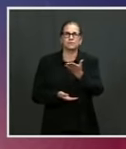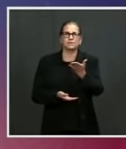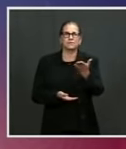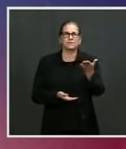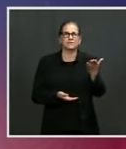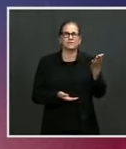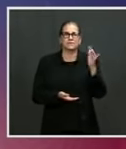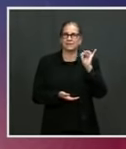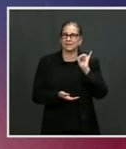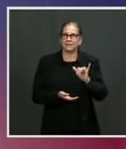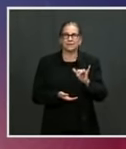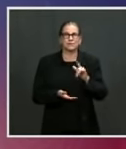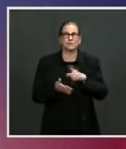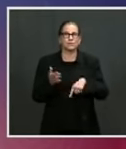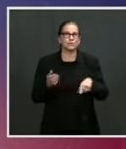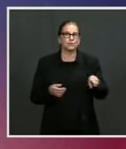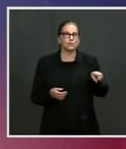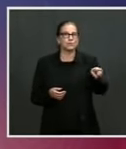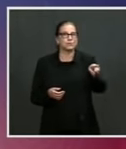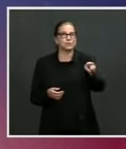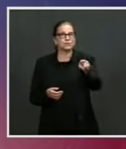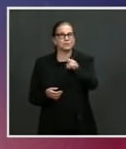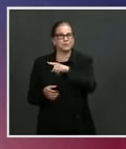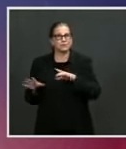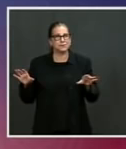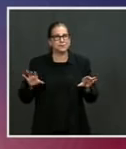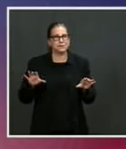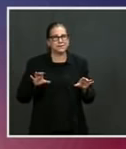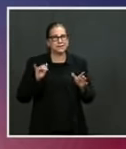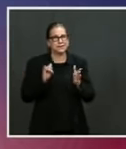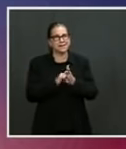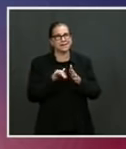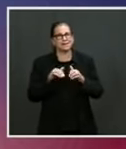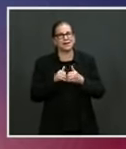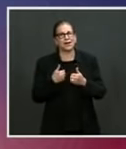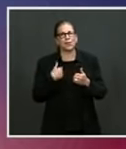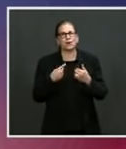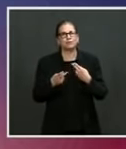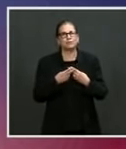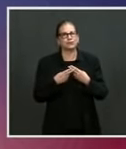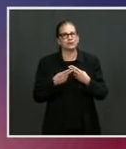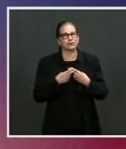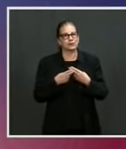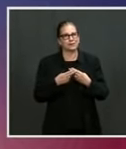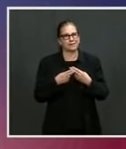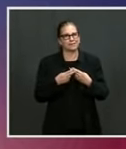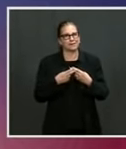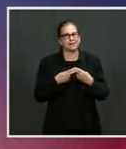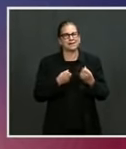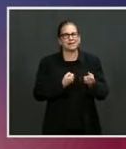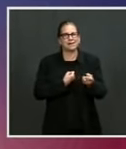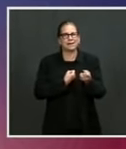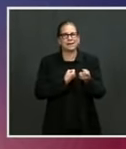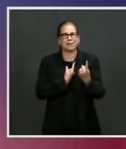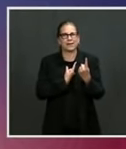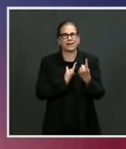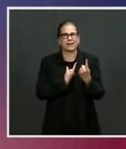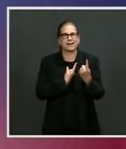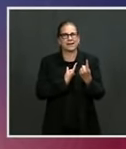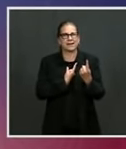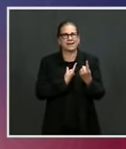And that's where we'll be preserved. For empathy is the fuel of democracy. Let me say that